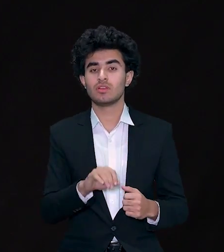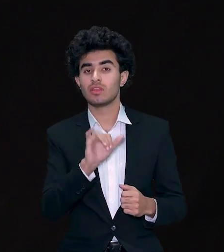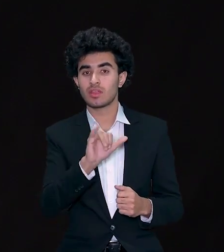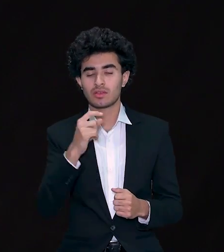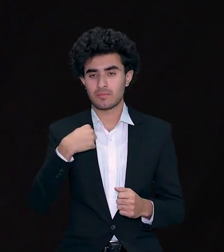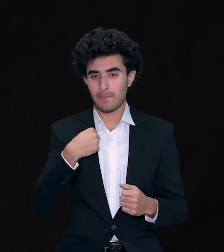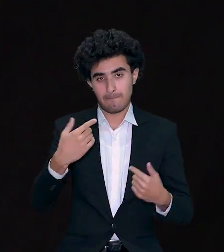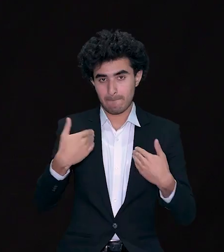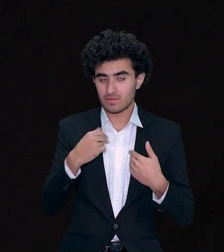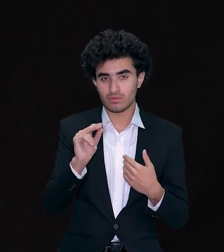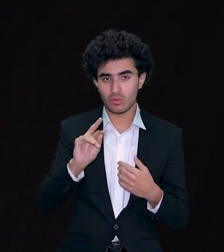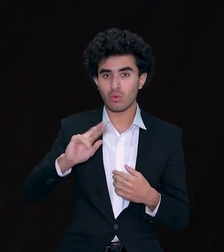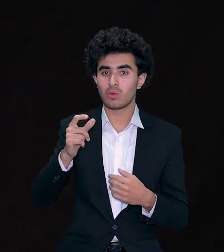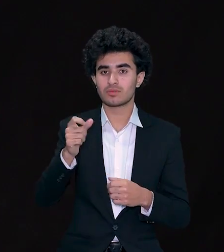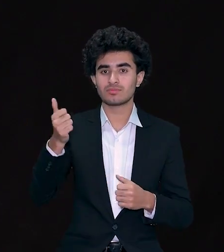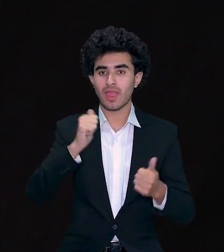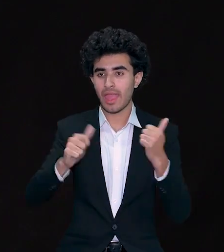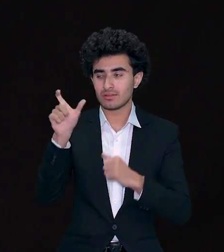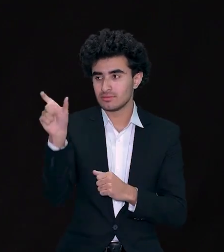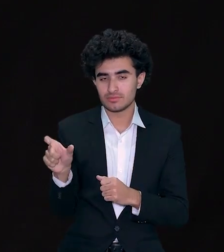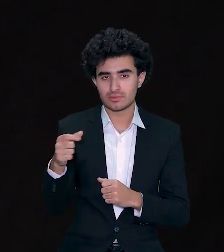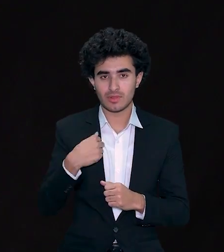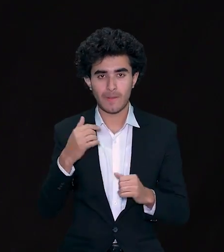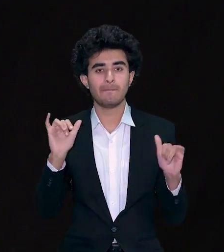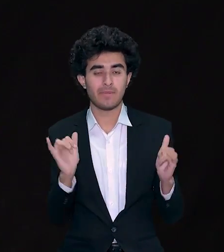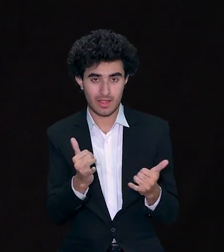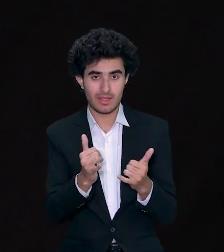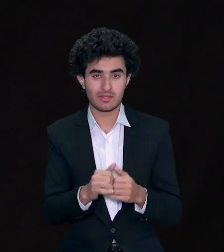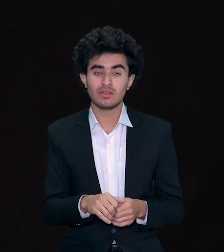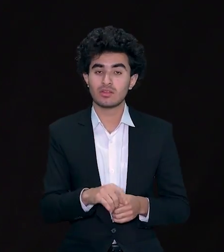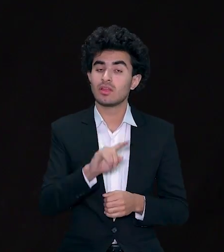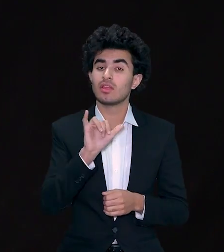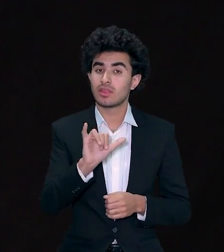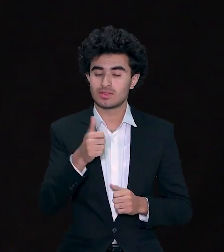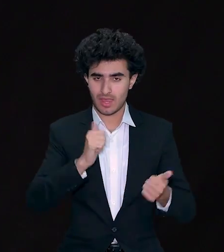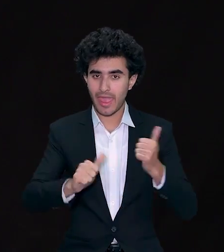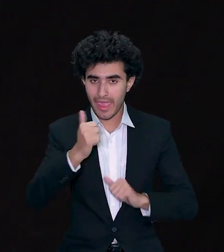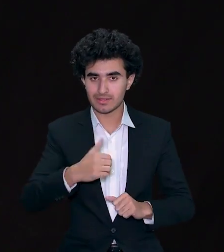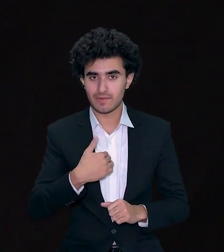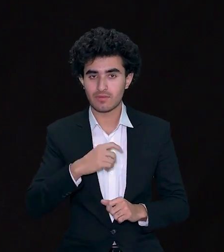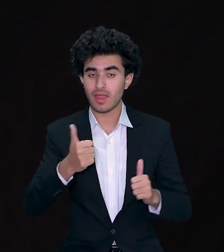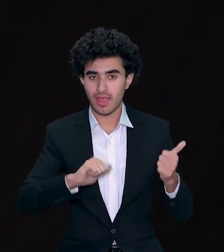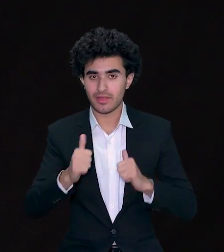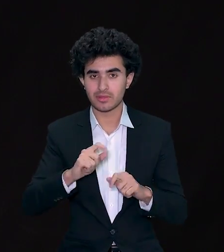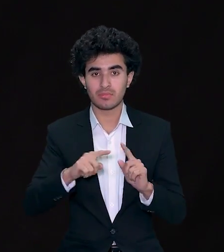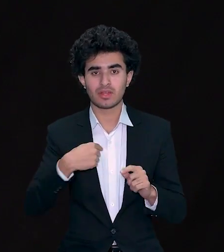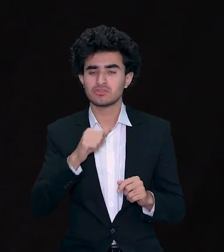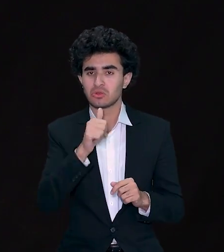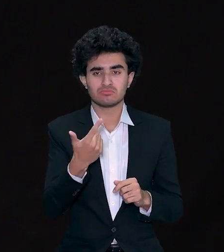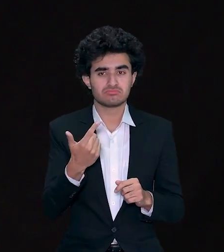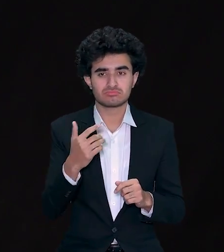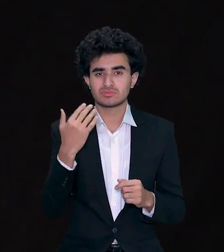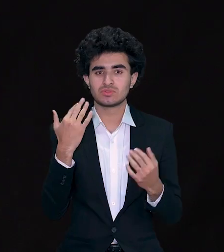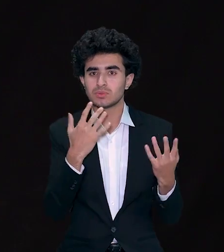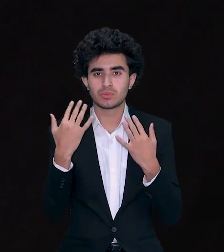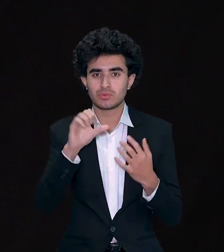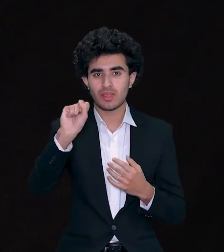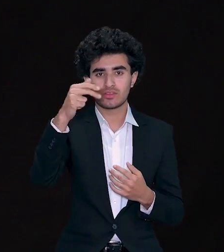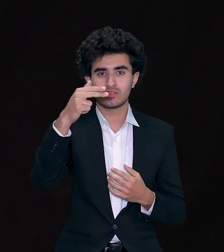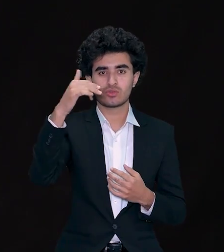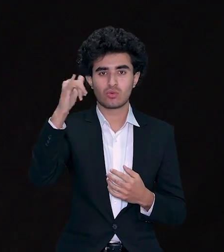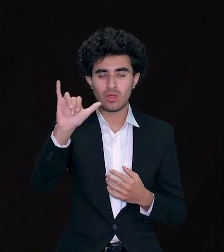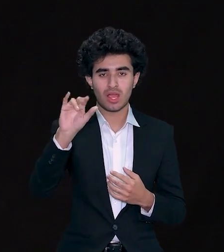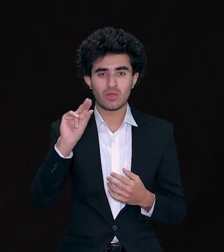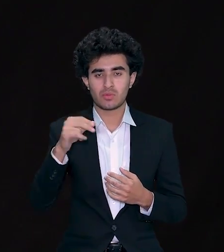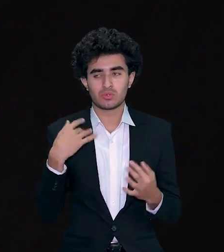I'm trying to, you know, represent and like play. So I don't usually get like nervous in stages when I'm